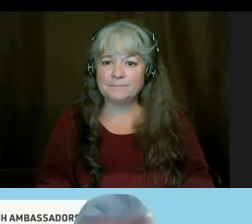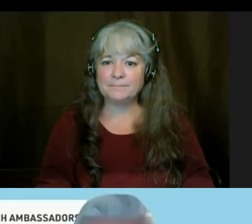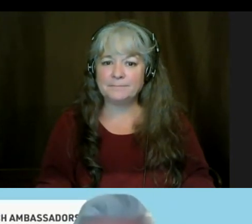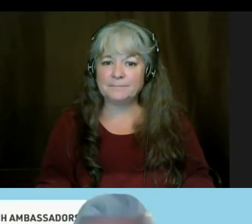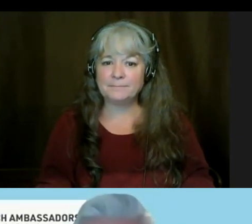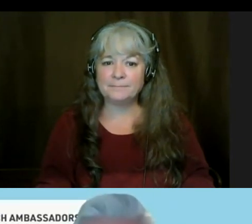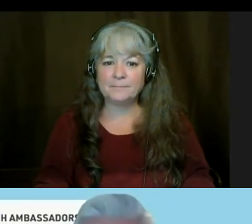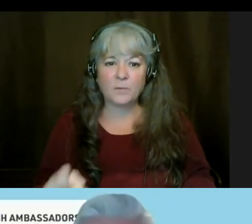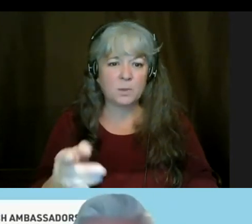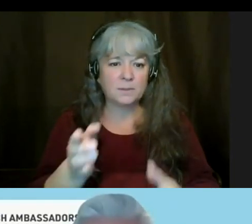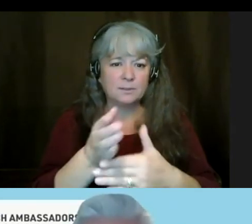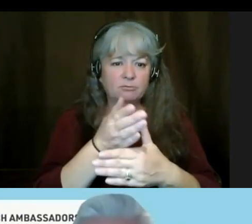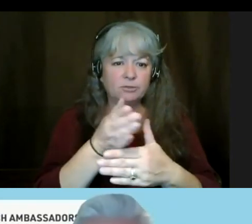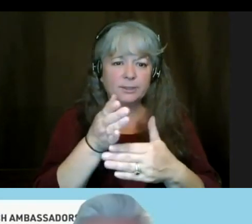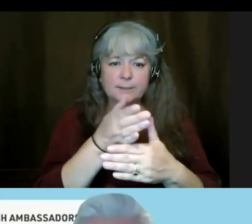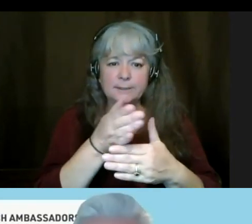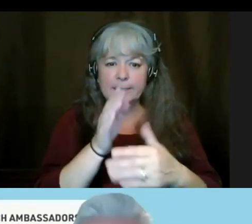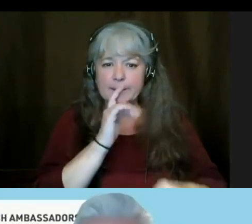Sharing.